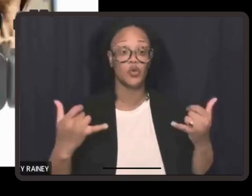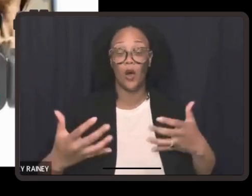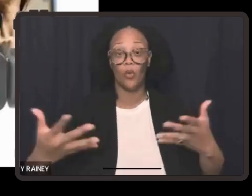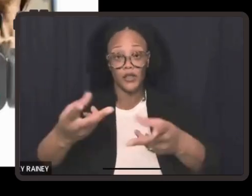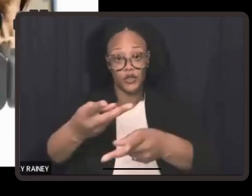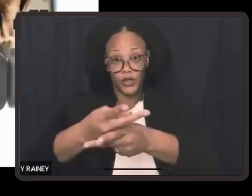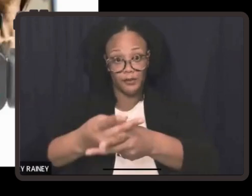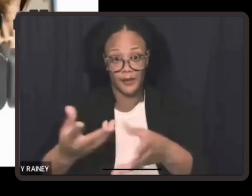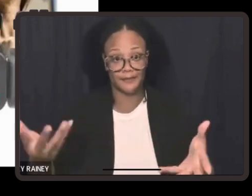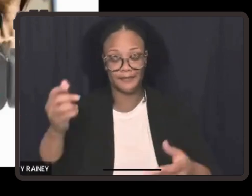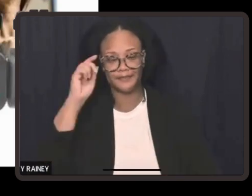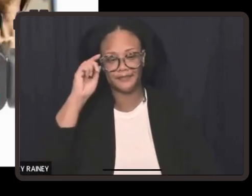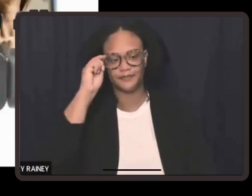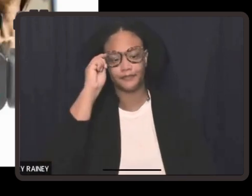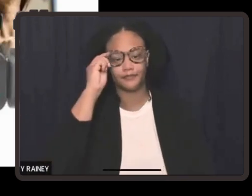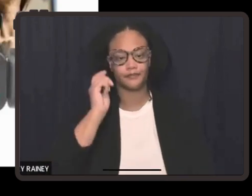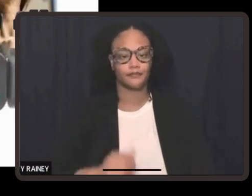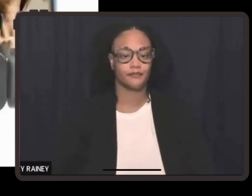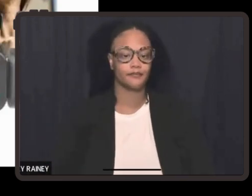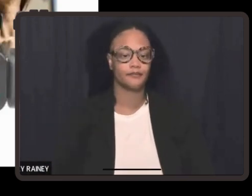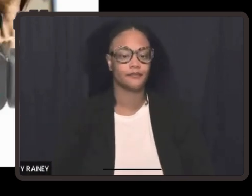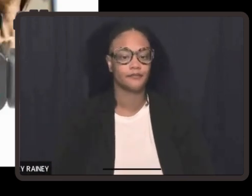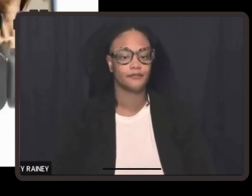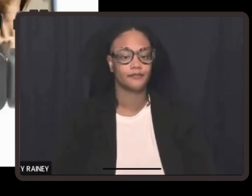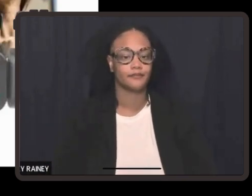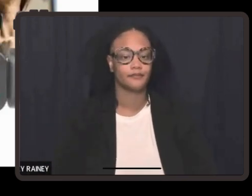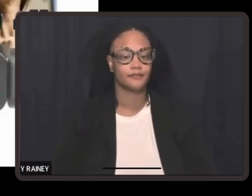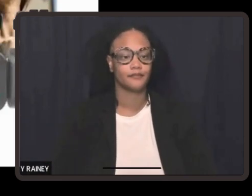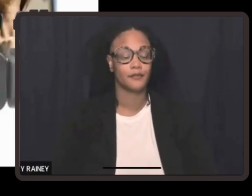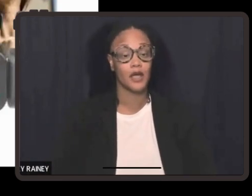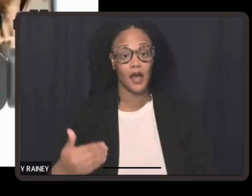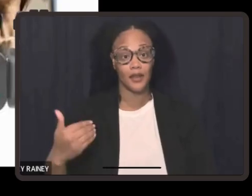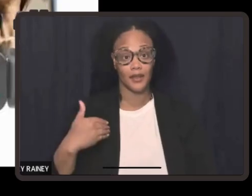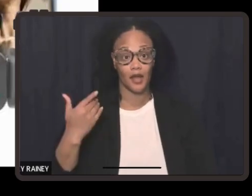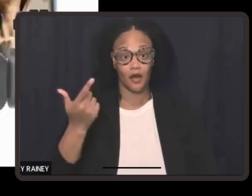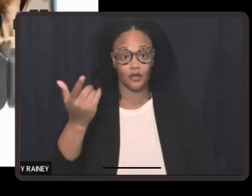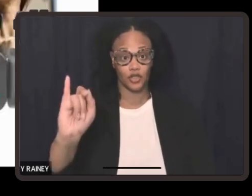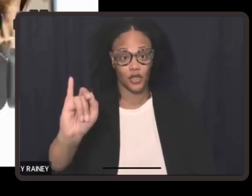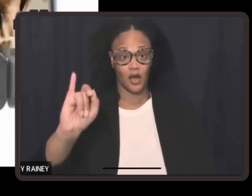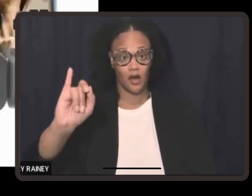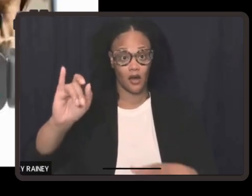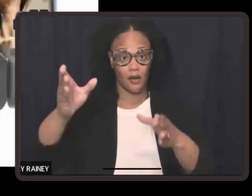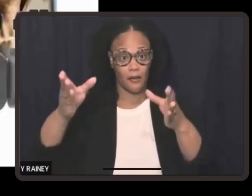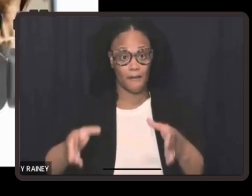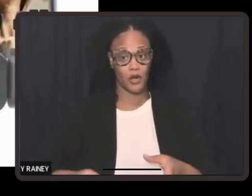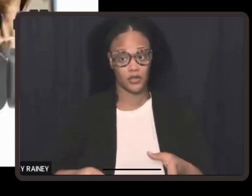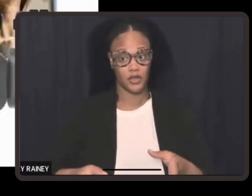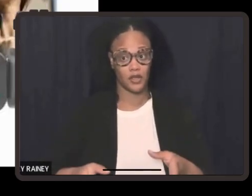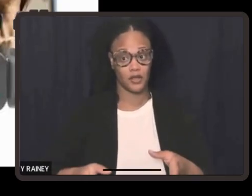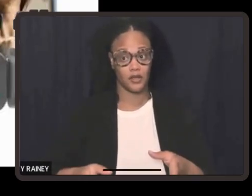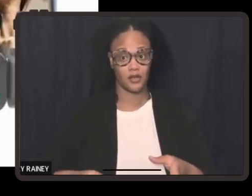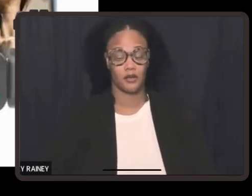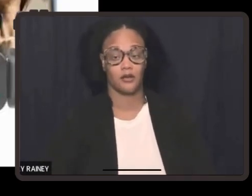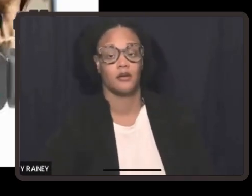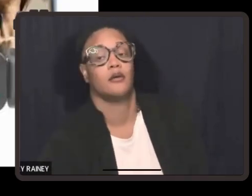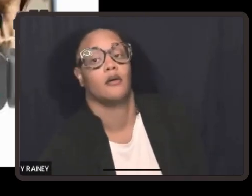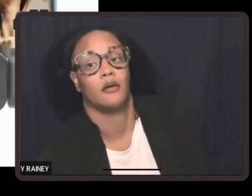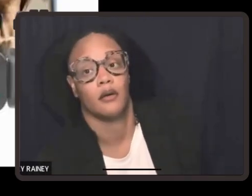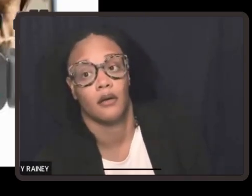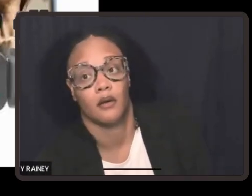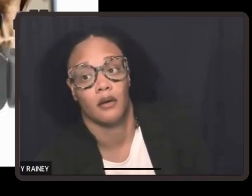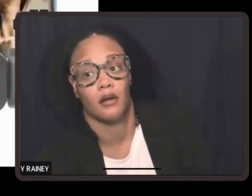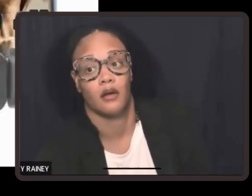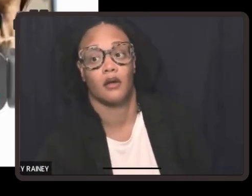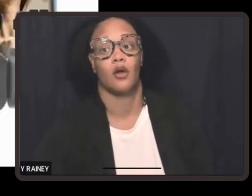My young GI person yesterday was starting prucalopride, and I said I'd love to know how that works,